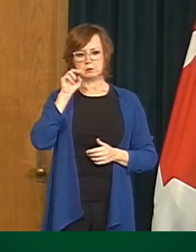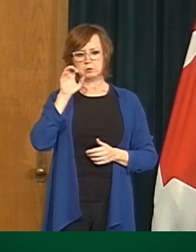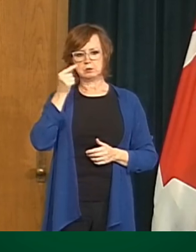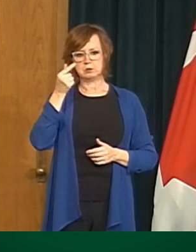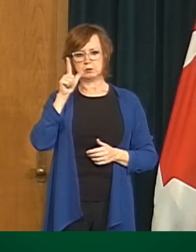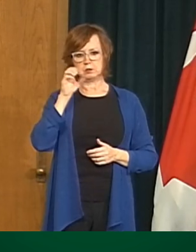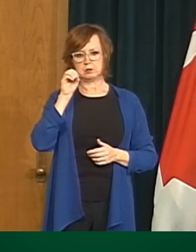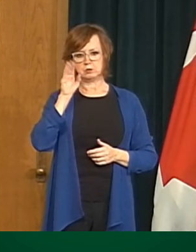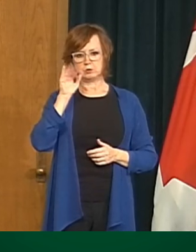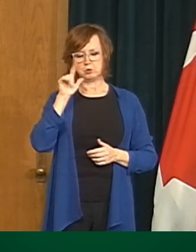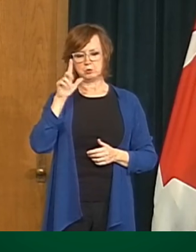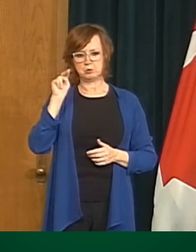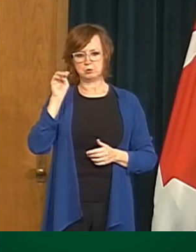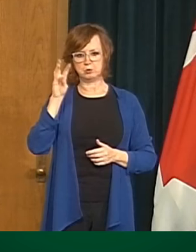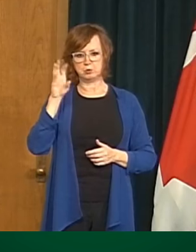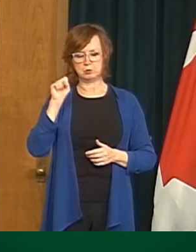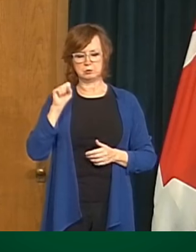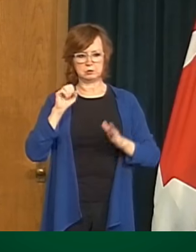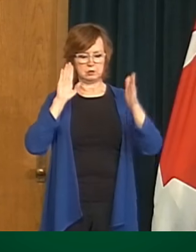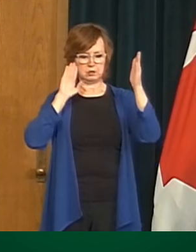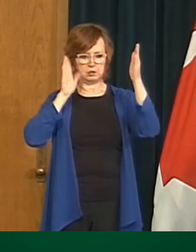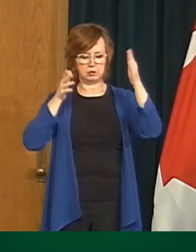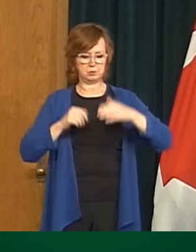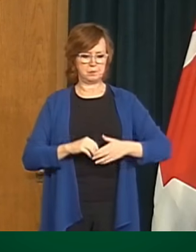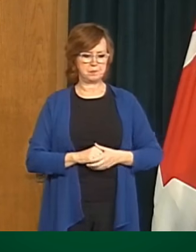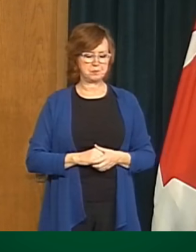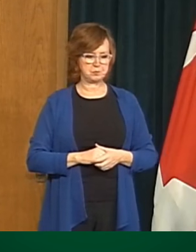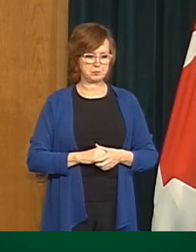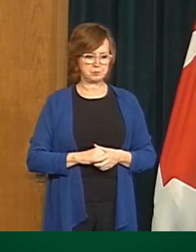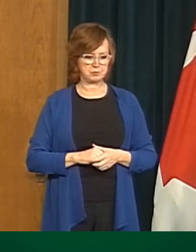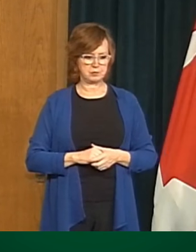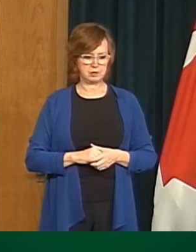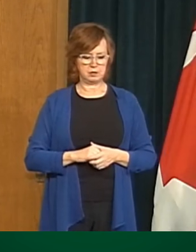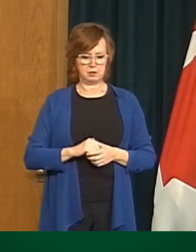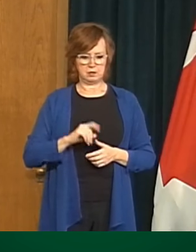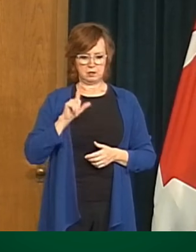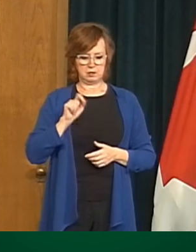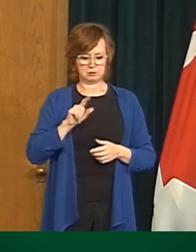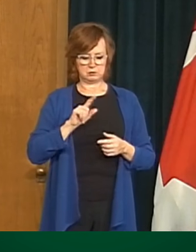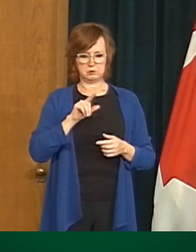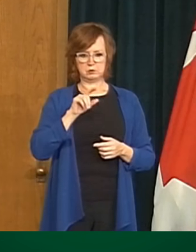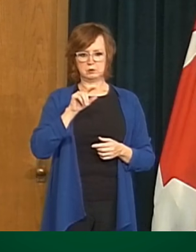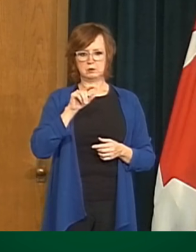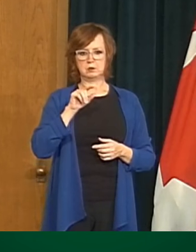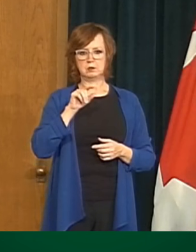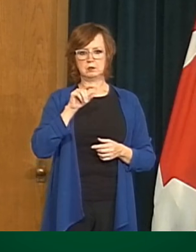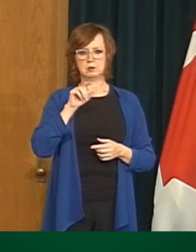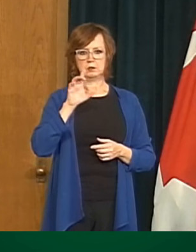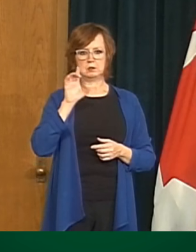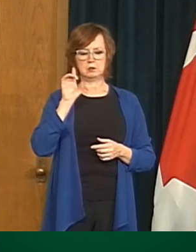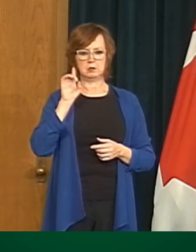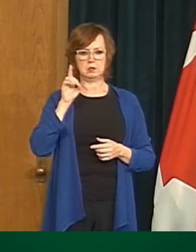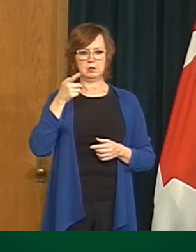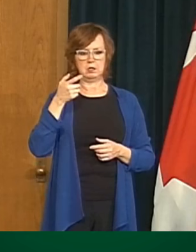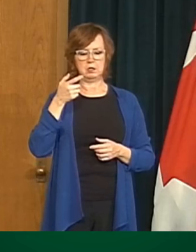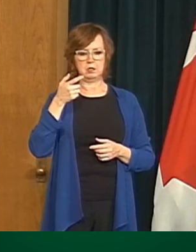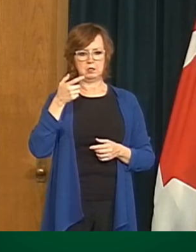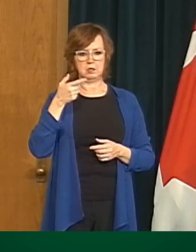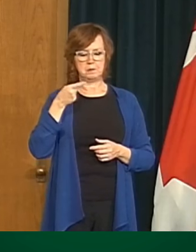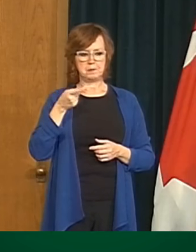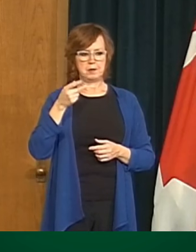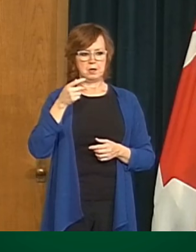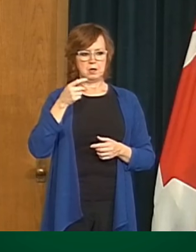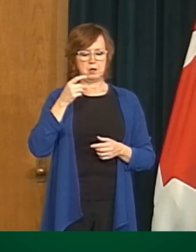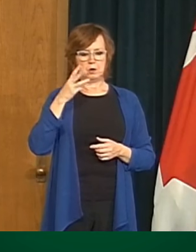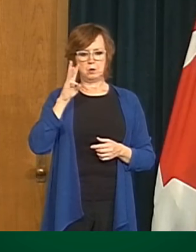Global. Hi there. This is for Deputy Premier Wyant, further to his comments on giving these